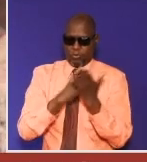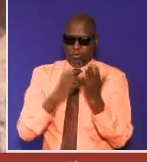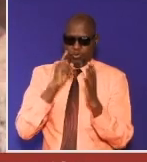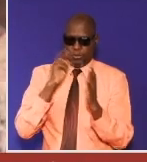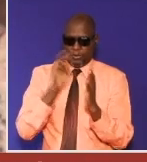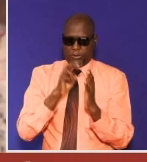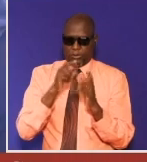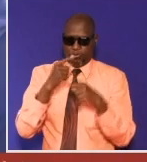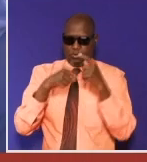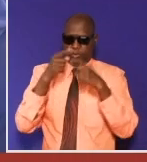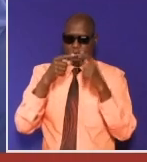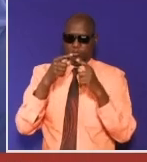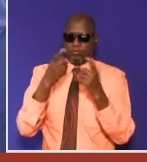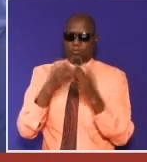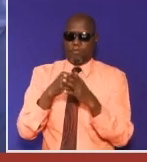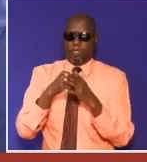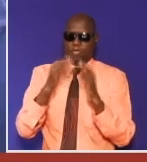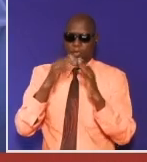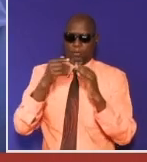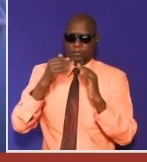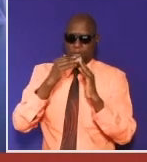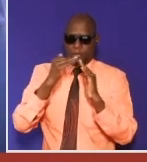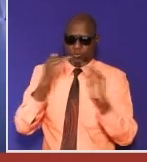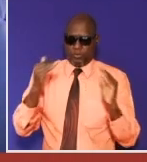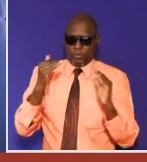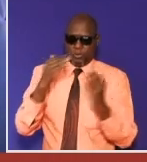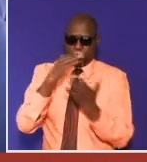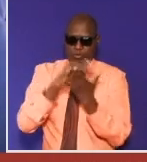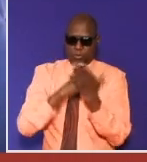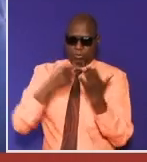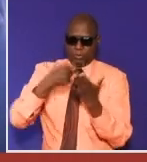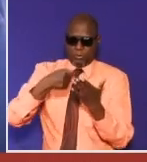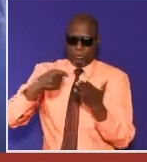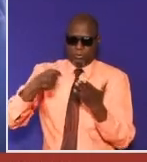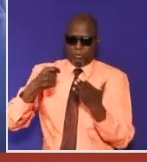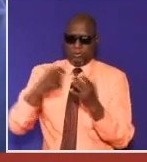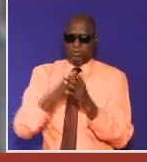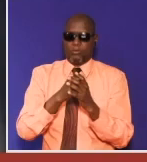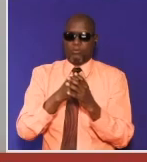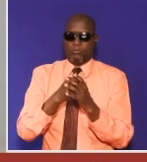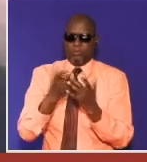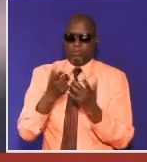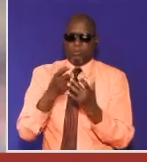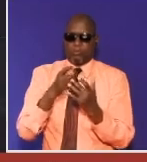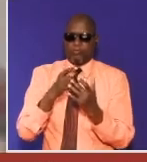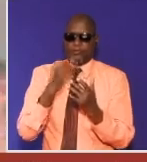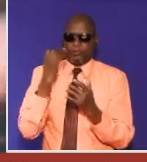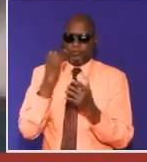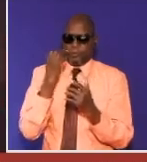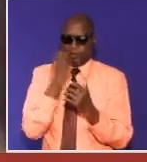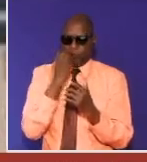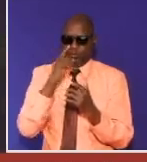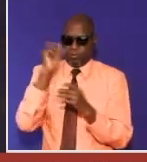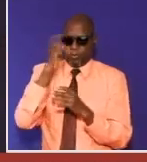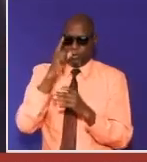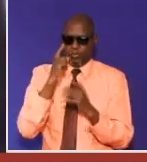of an agreement between the National Housing Corporation, the county government of Embu and the artisans, Gachagua noted that the affordable housing